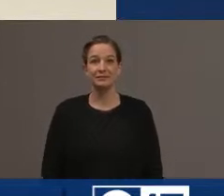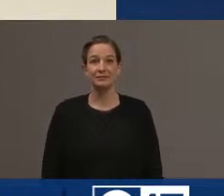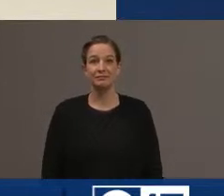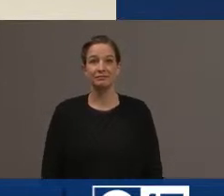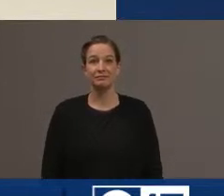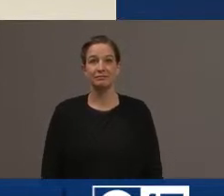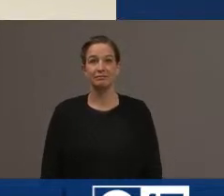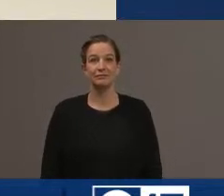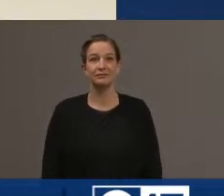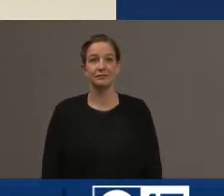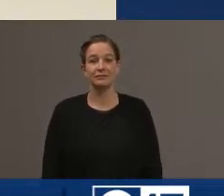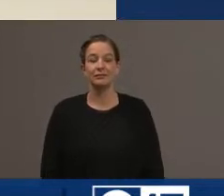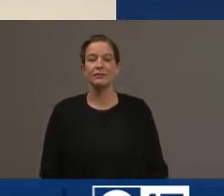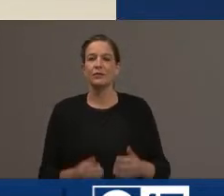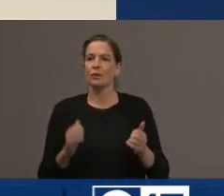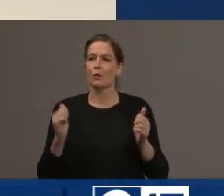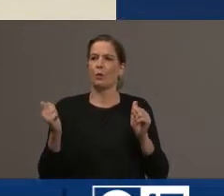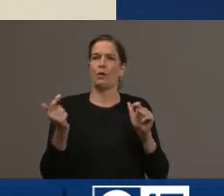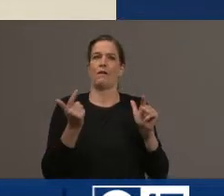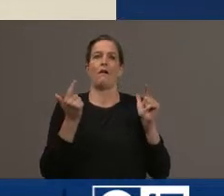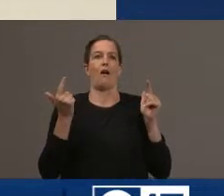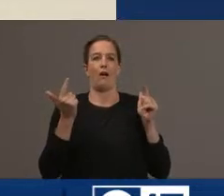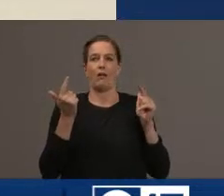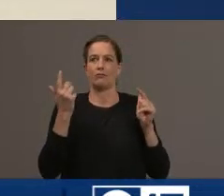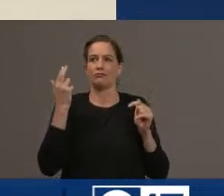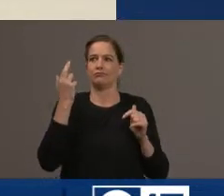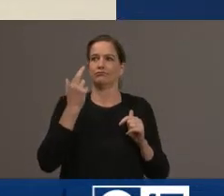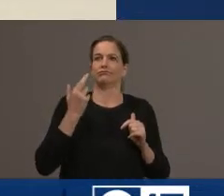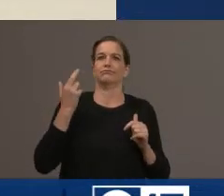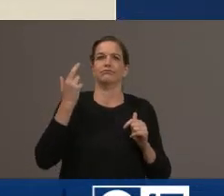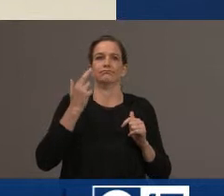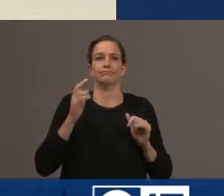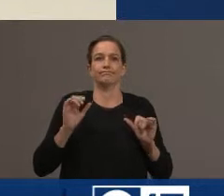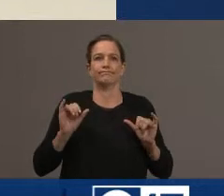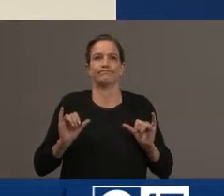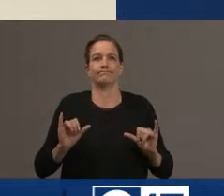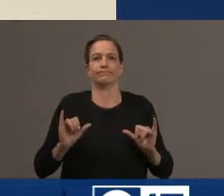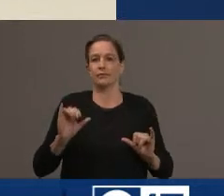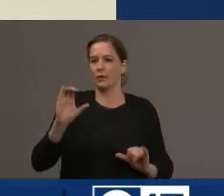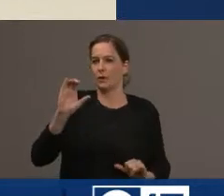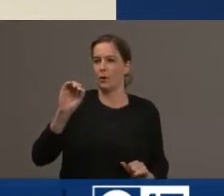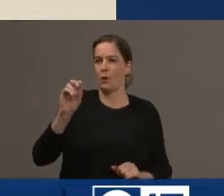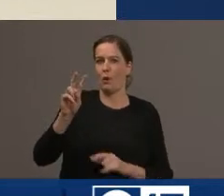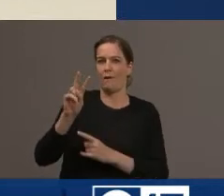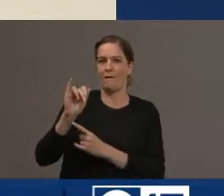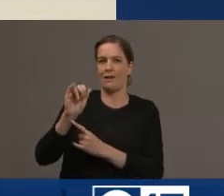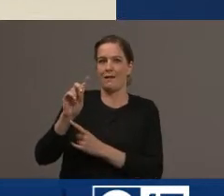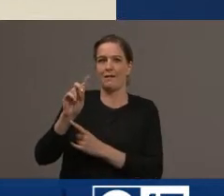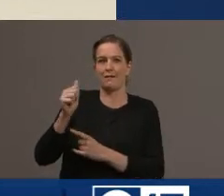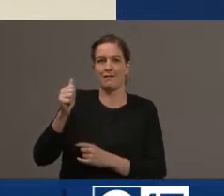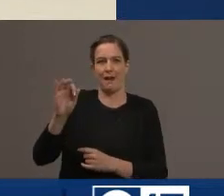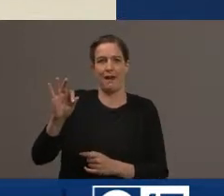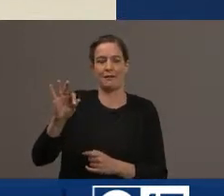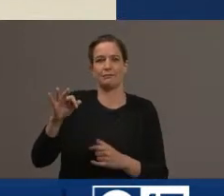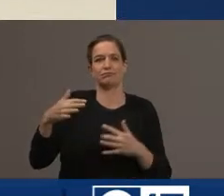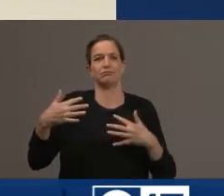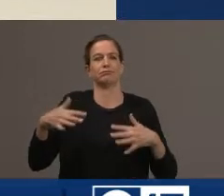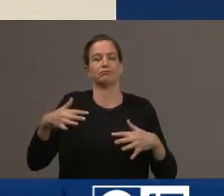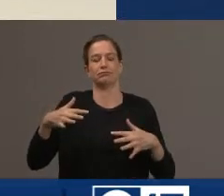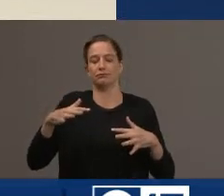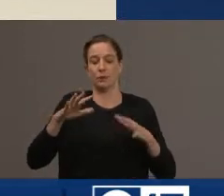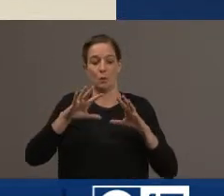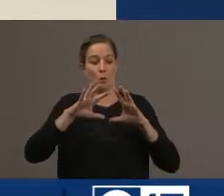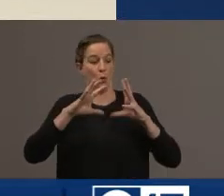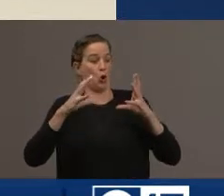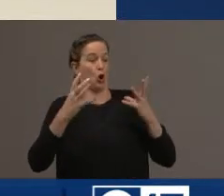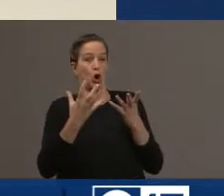I think as we all have come to realize, COVID-19 has changed our world,